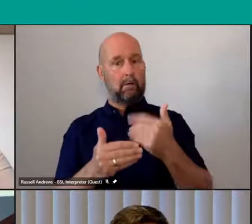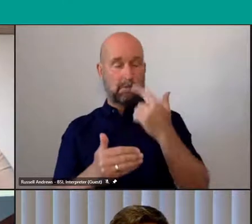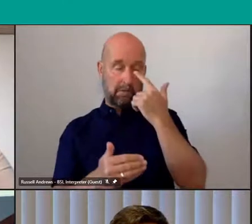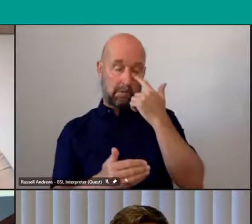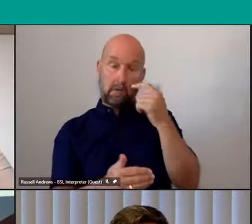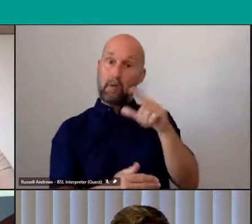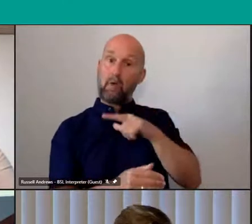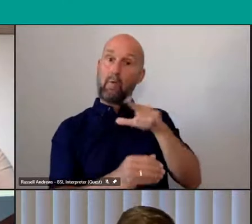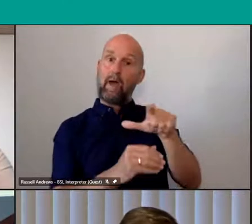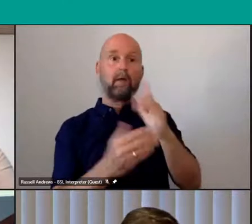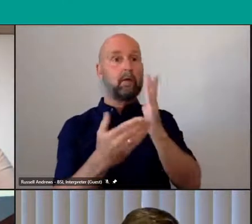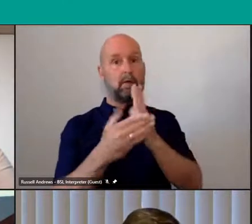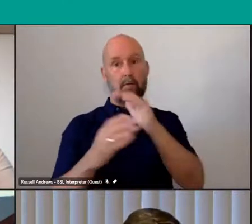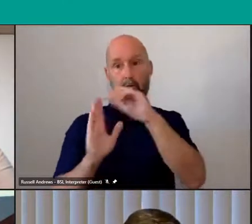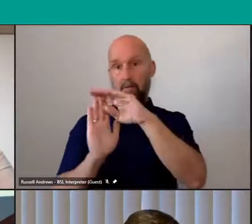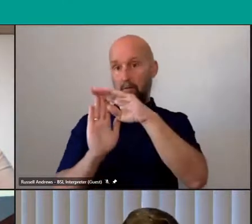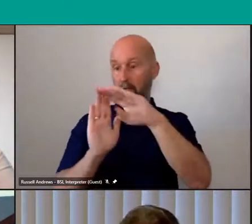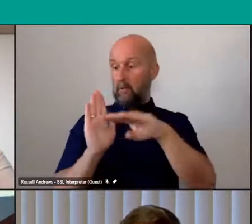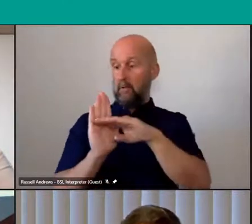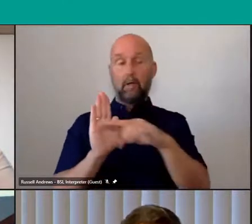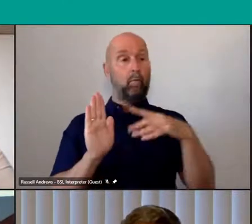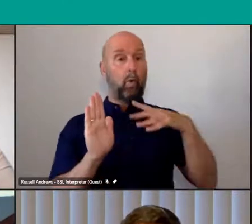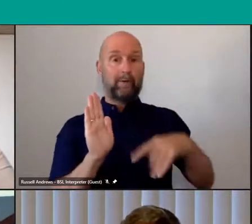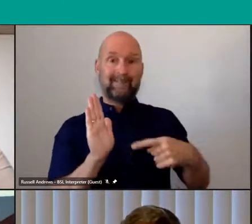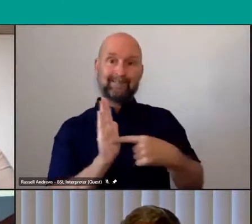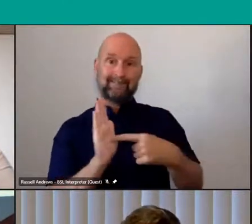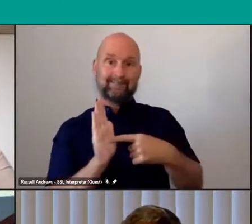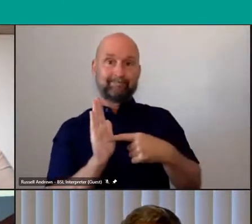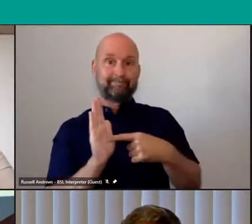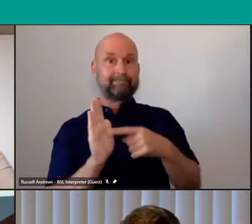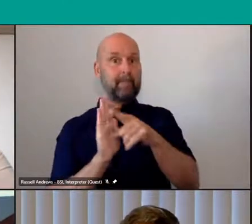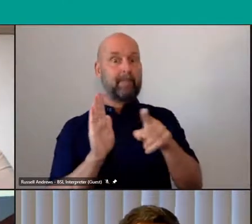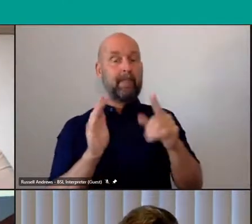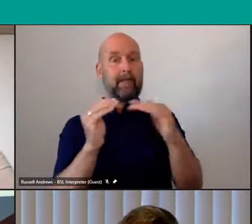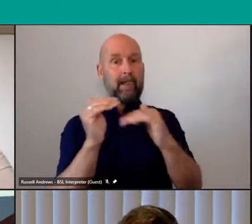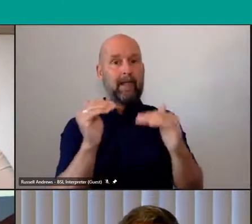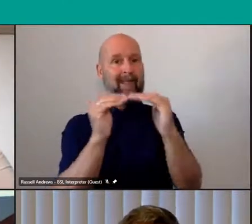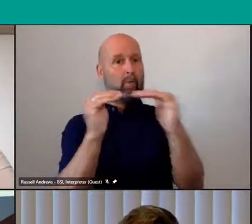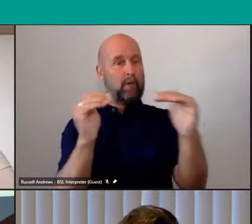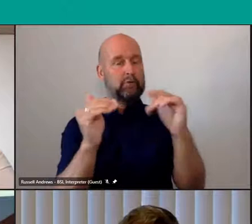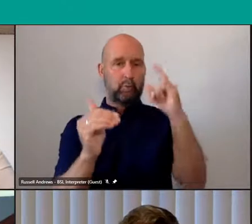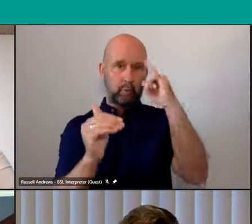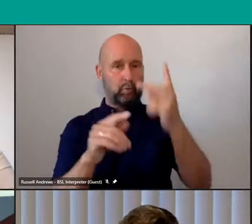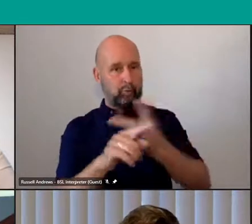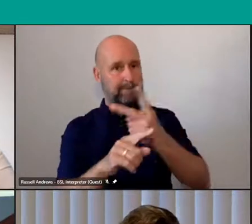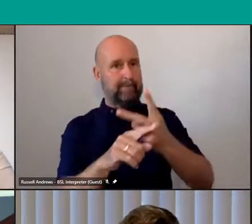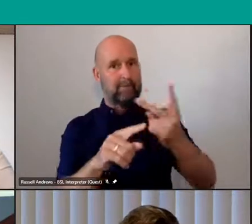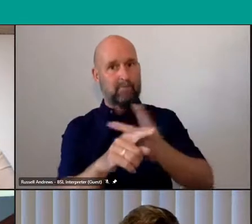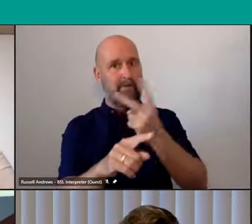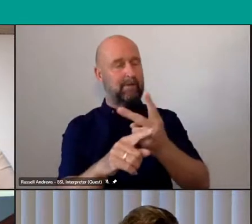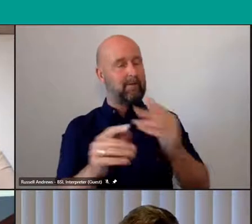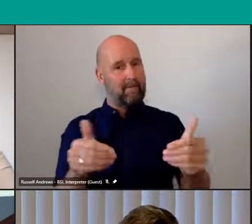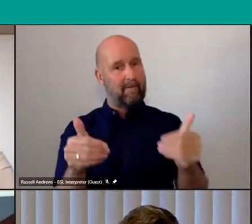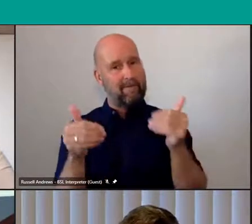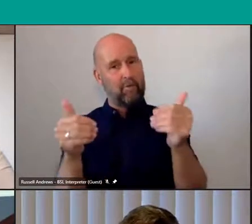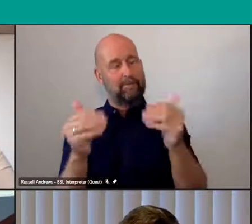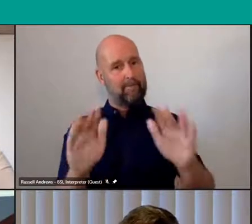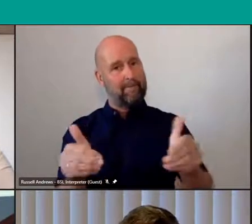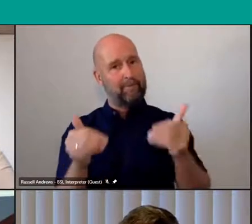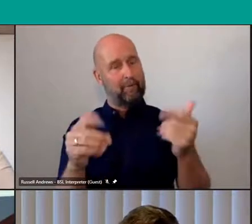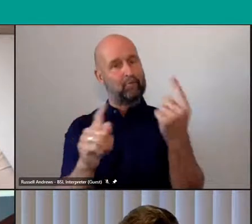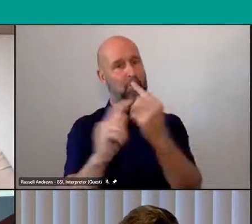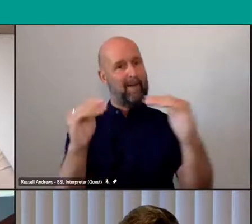we embed the need for equalities to be continually at the forefront of everything that we